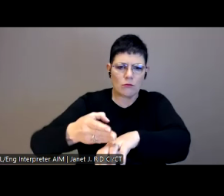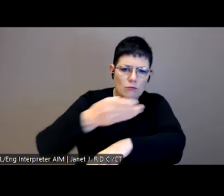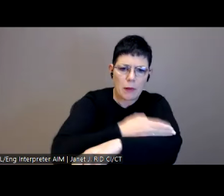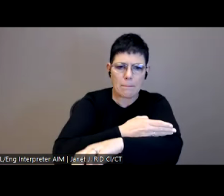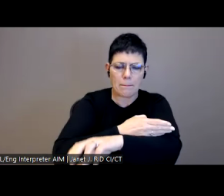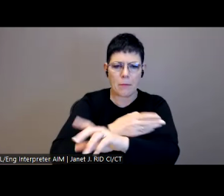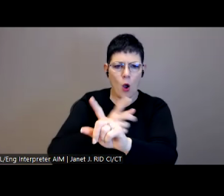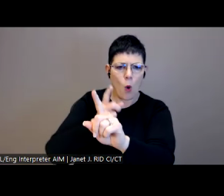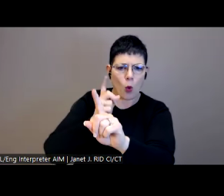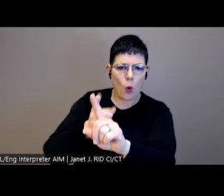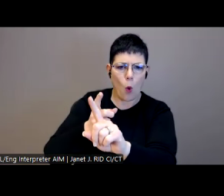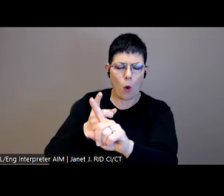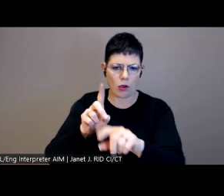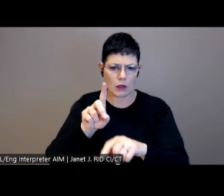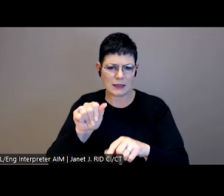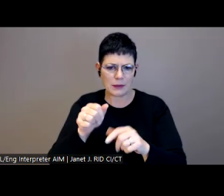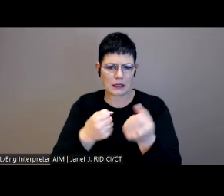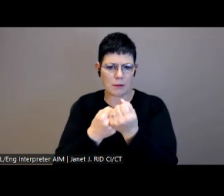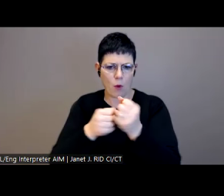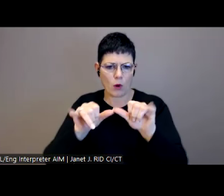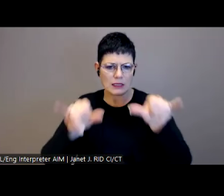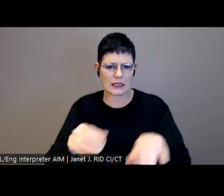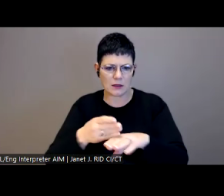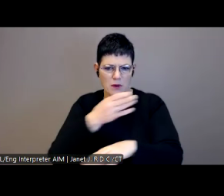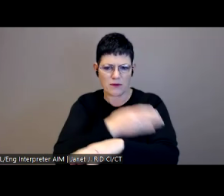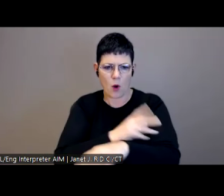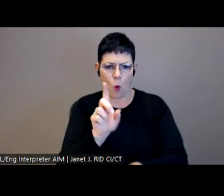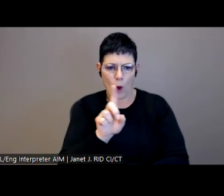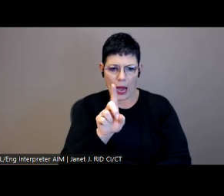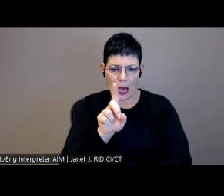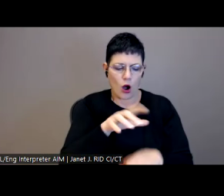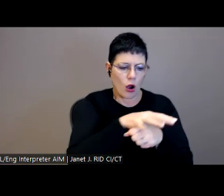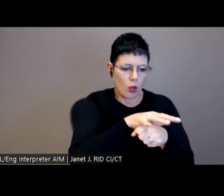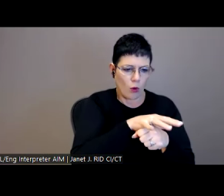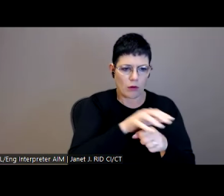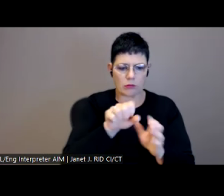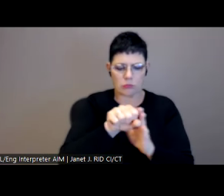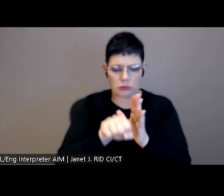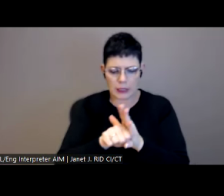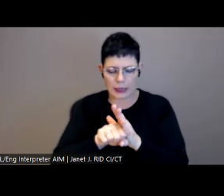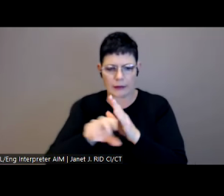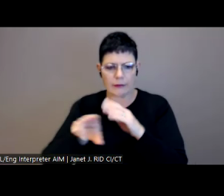disability support systems at the local, state, and national level.